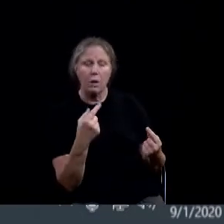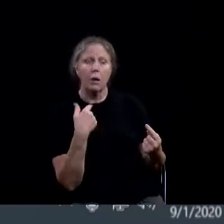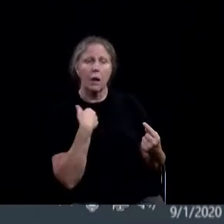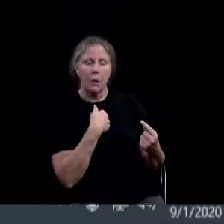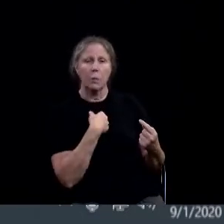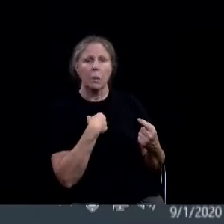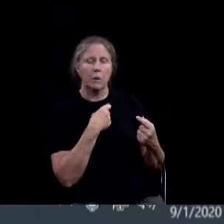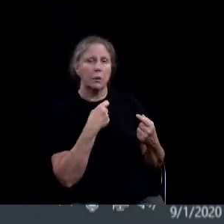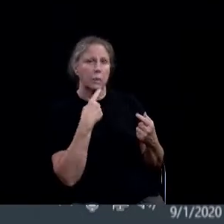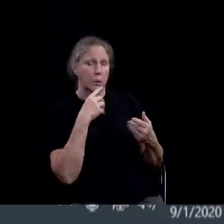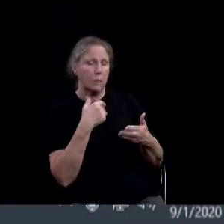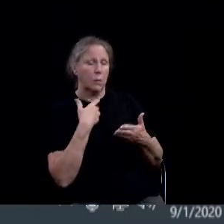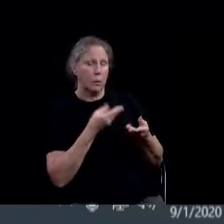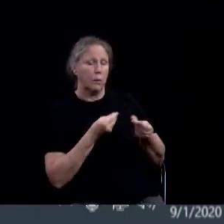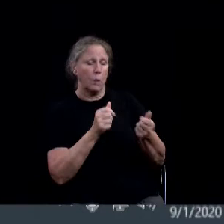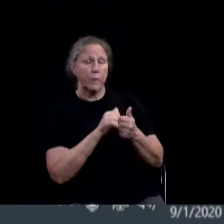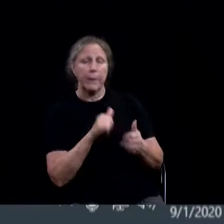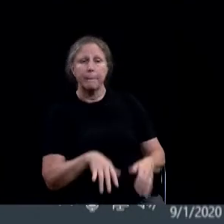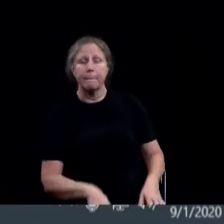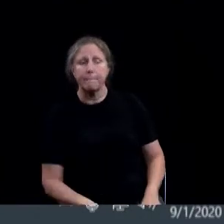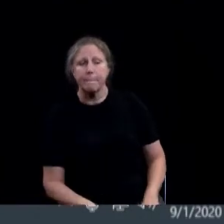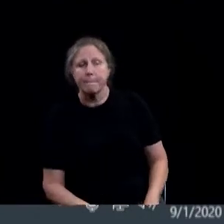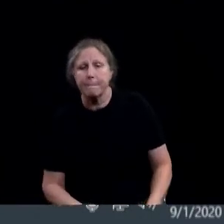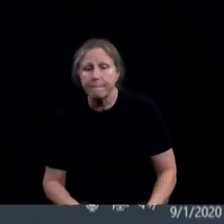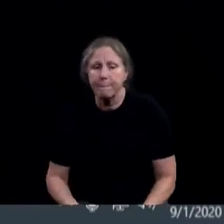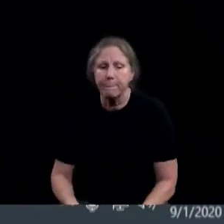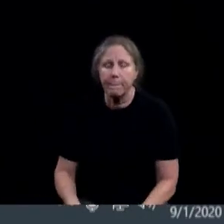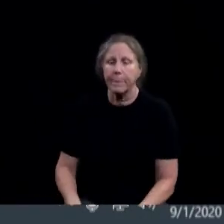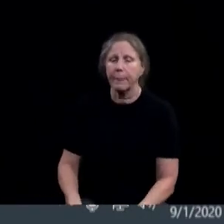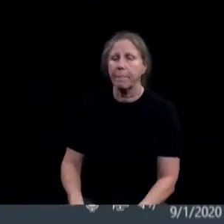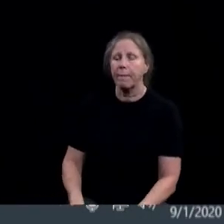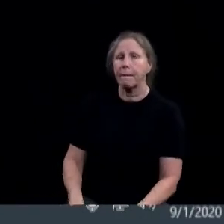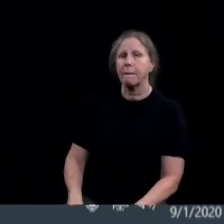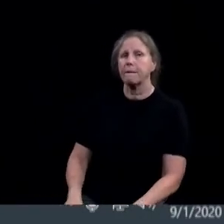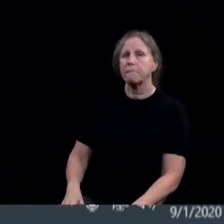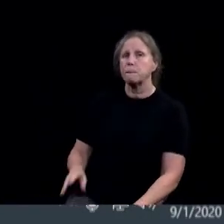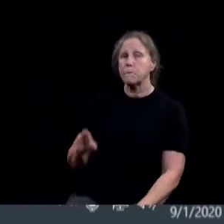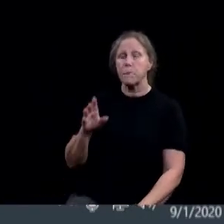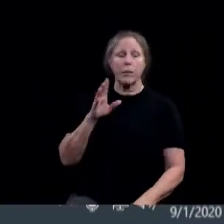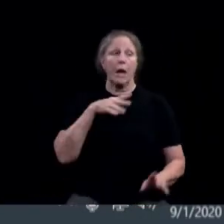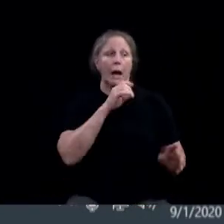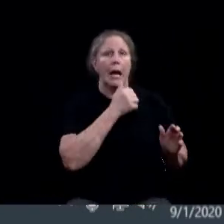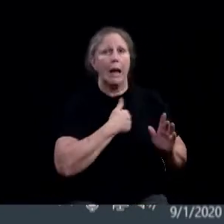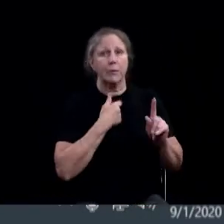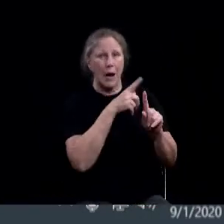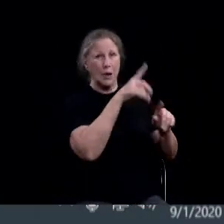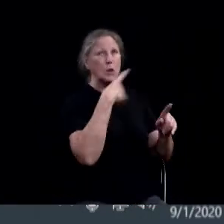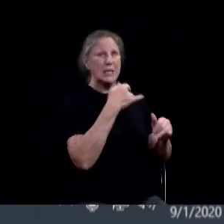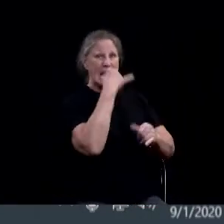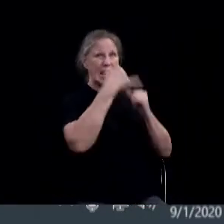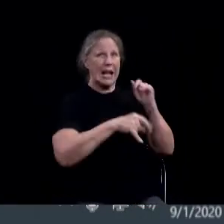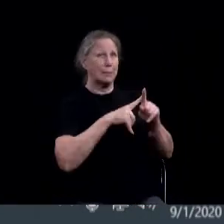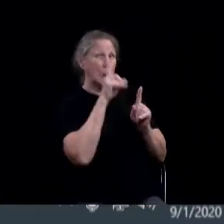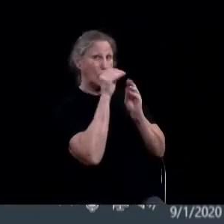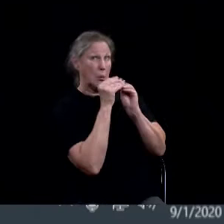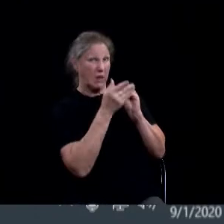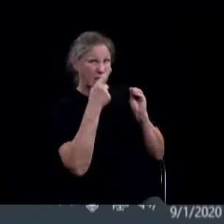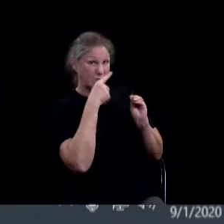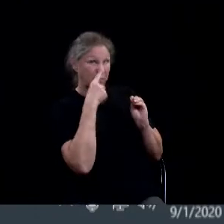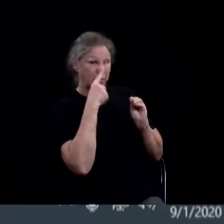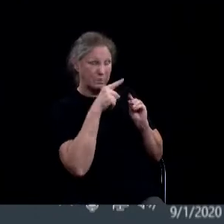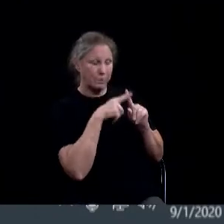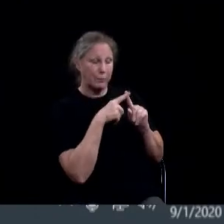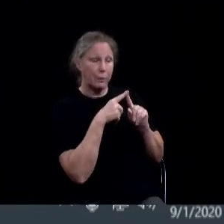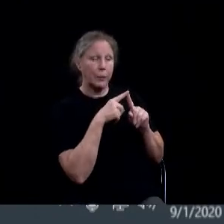Good. So sorry, I know that was supposed to be the ending point, but I do have just one more thing. Like I said at the beginning, I love that we have this for the